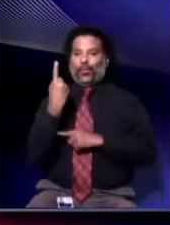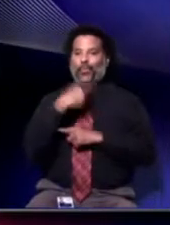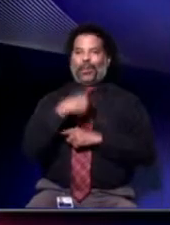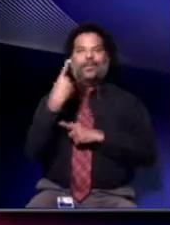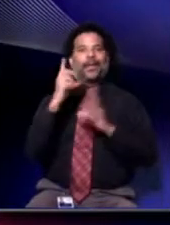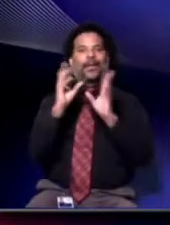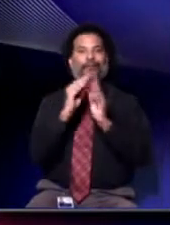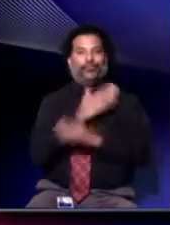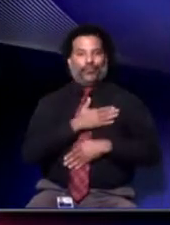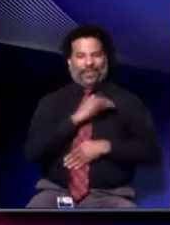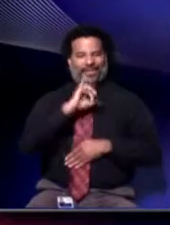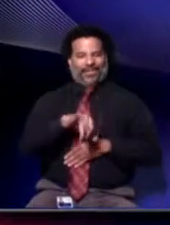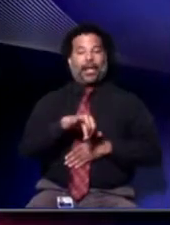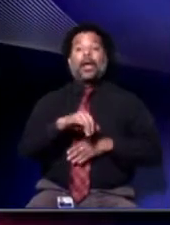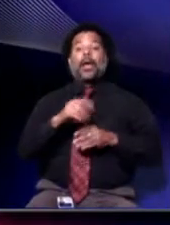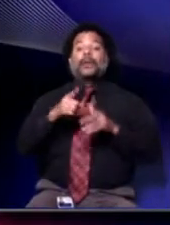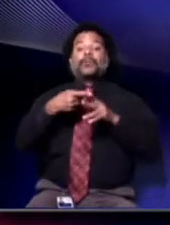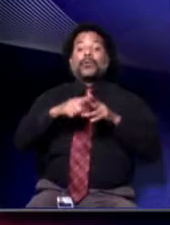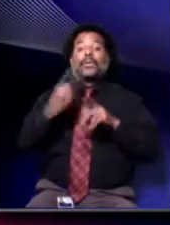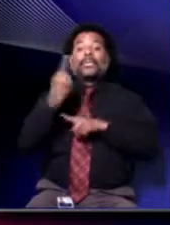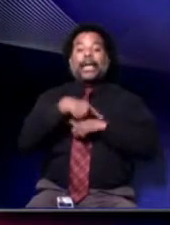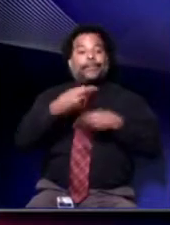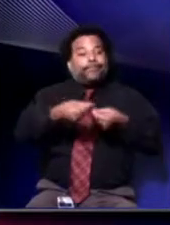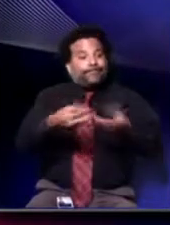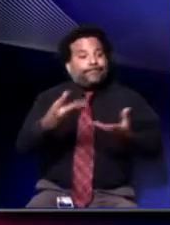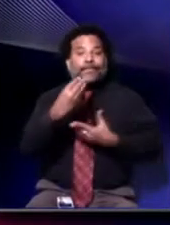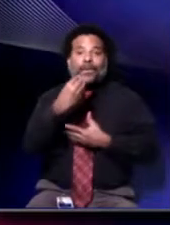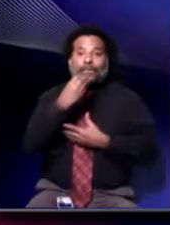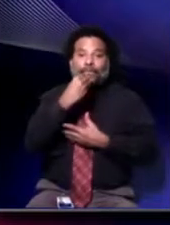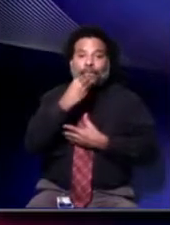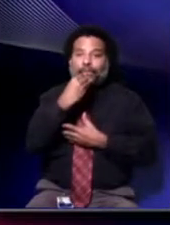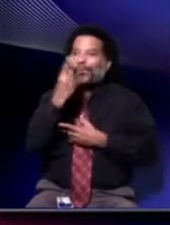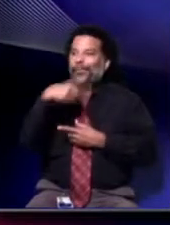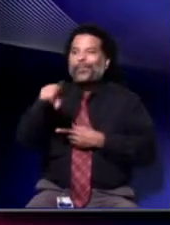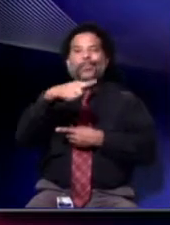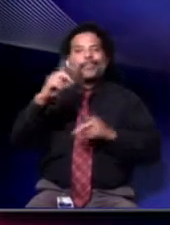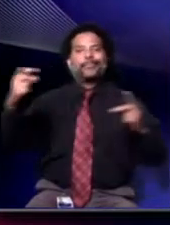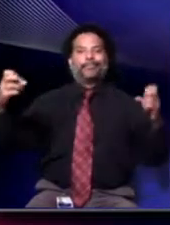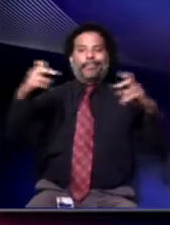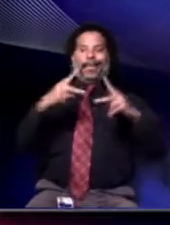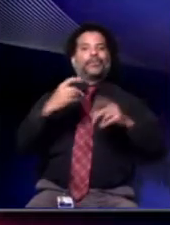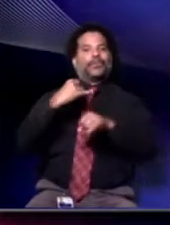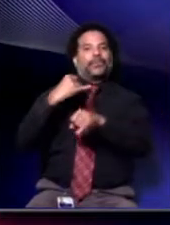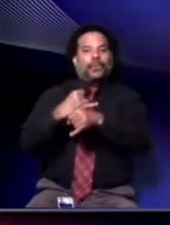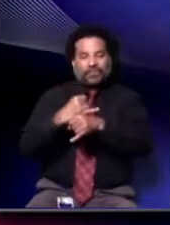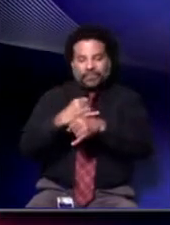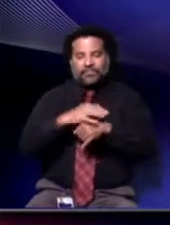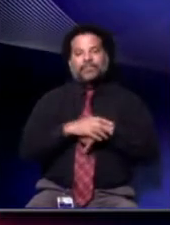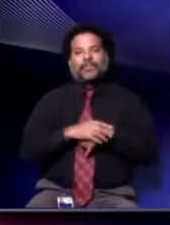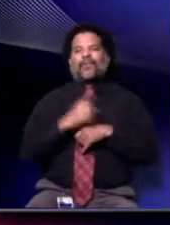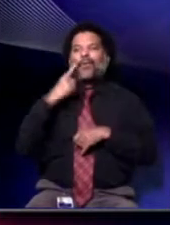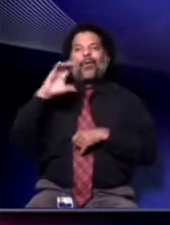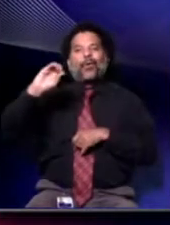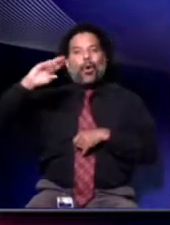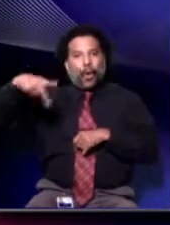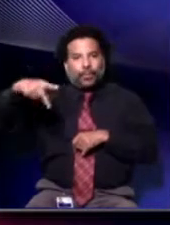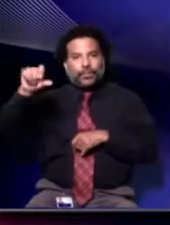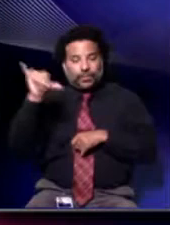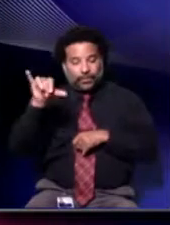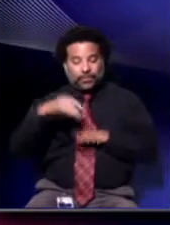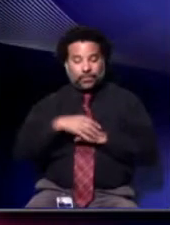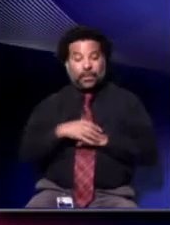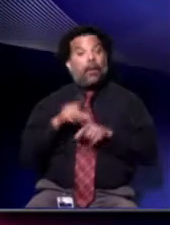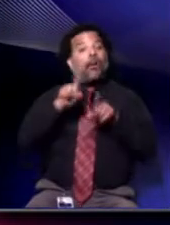Beginning of the year, we provided food for all of our staff coming back to campus and to the co-ops. We also, last year,